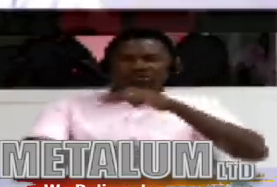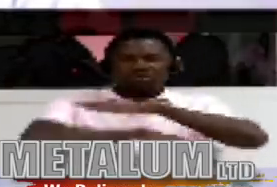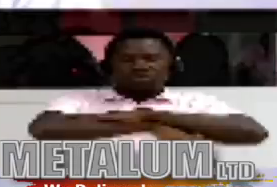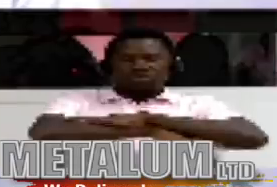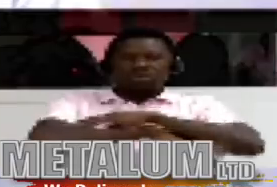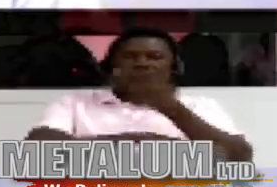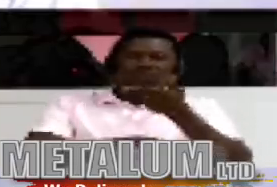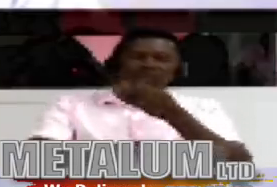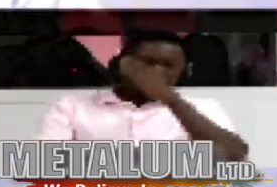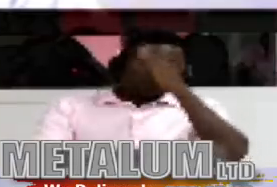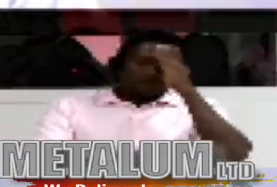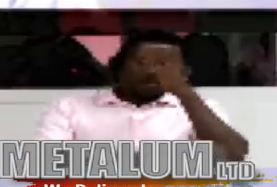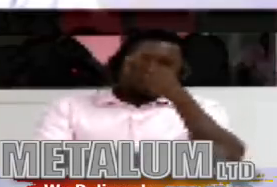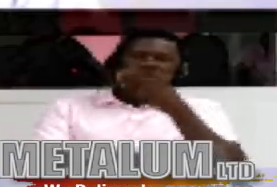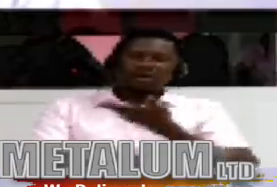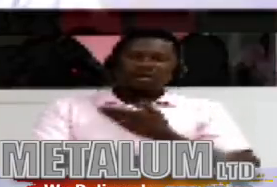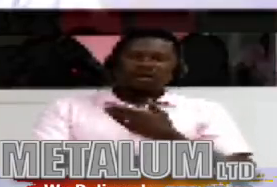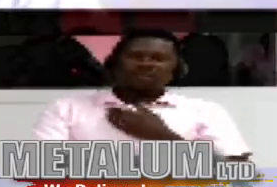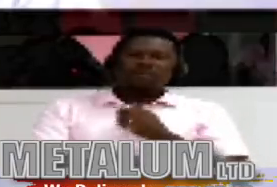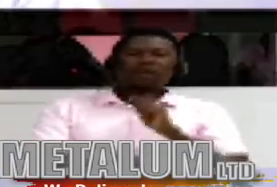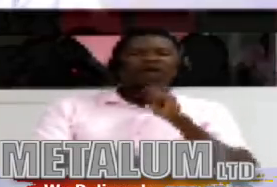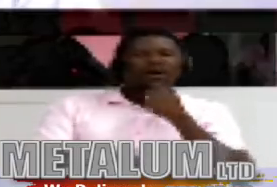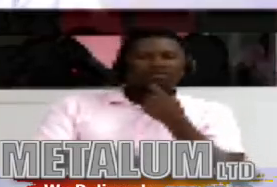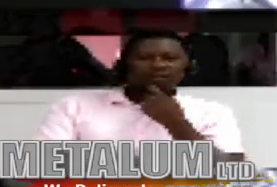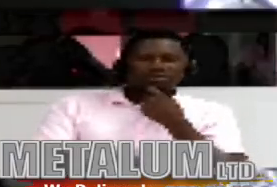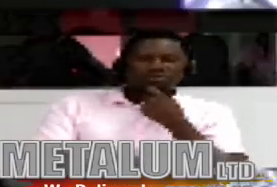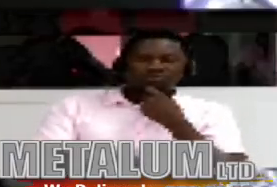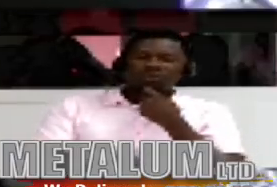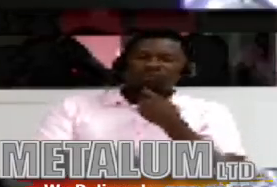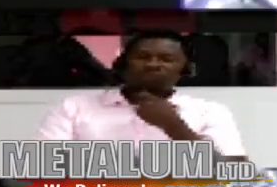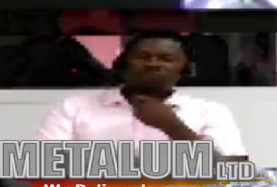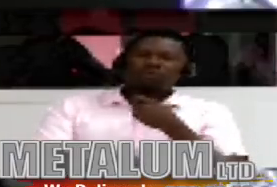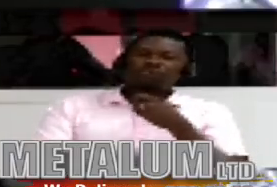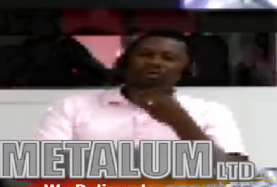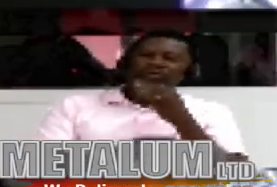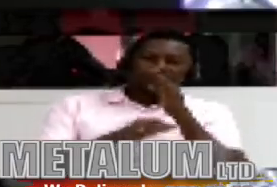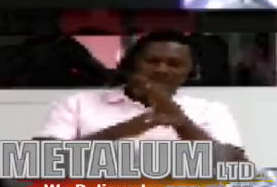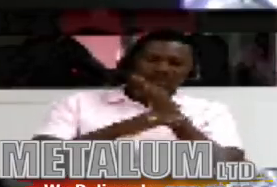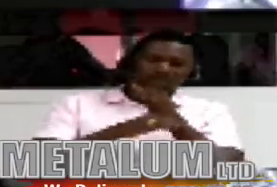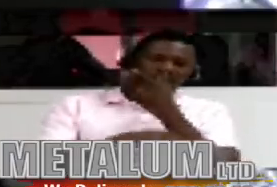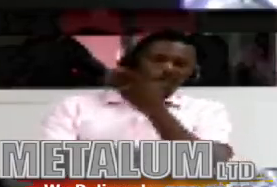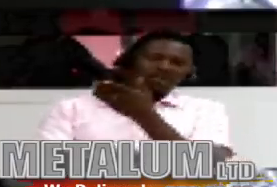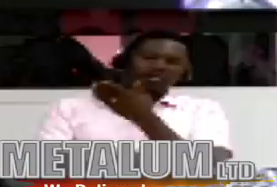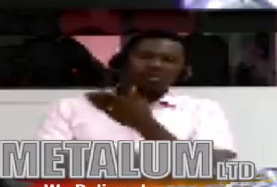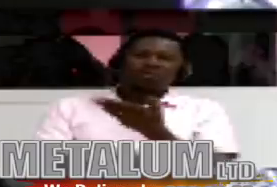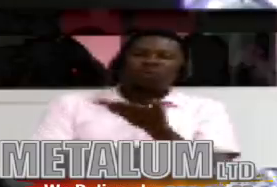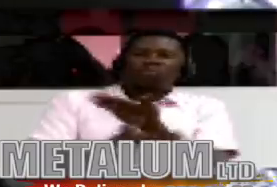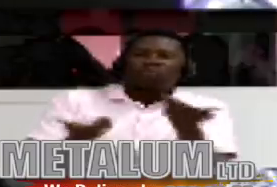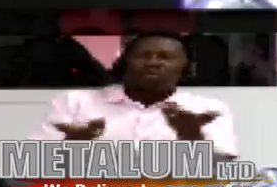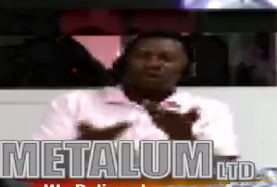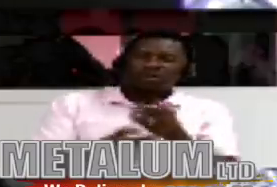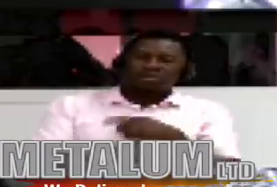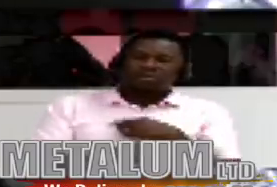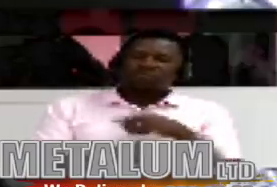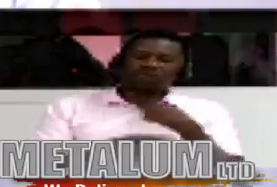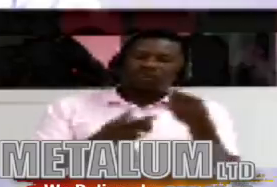operates on an afternoon shift. Why did you go to Foster's? What's the connection between Foster's and Mr.